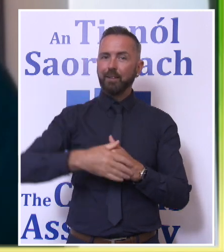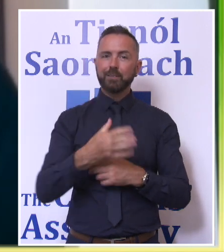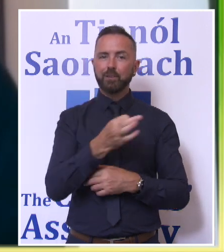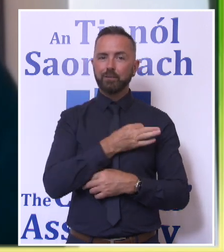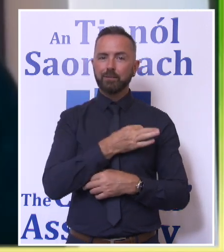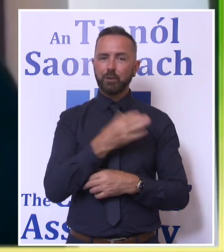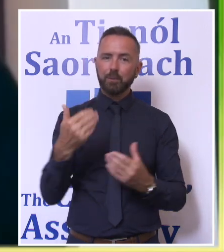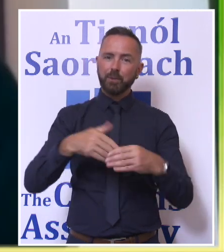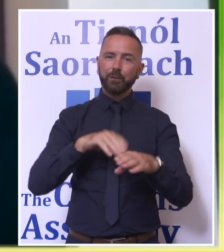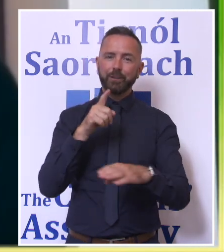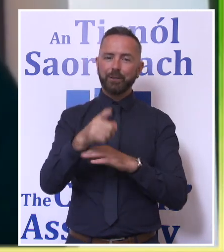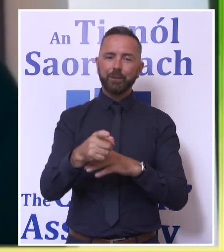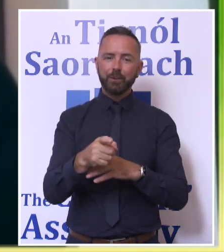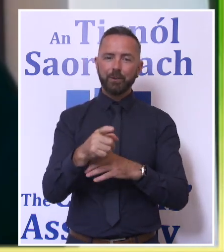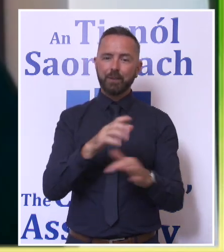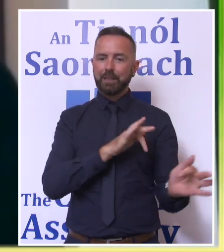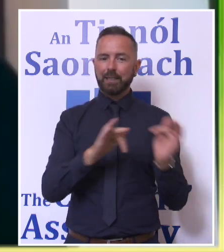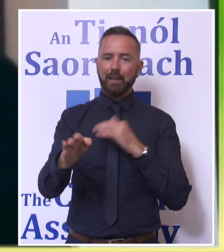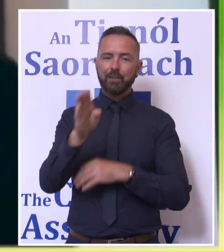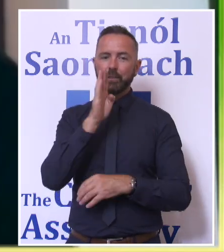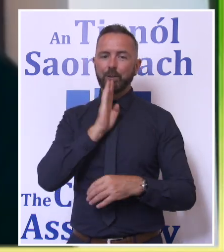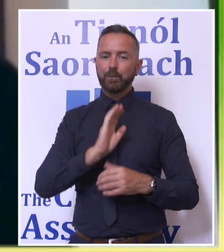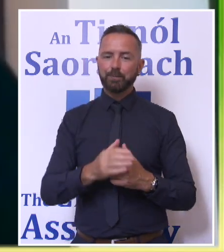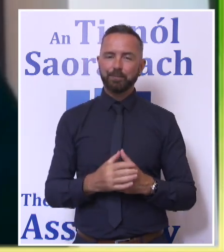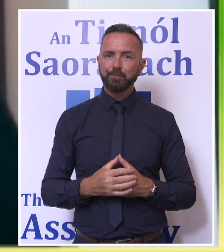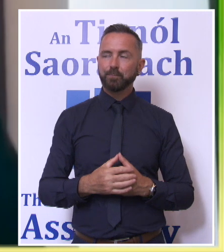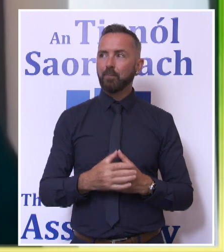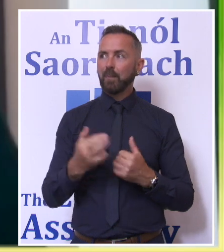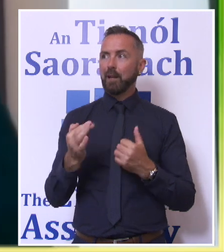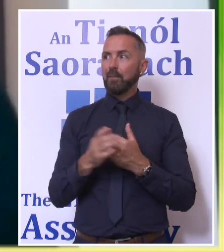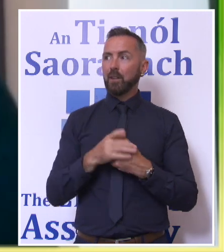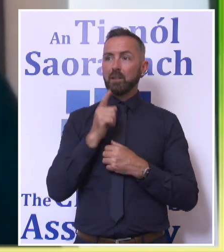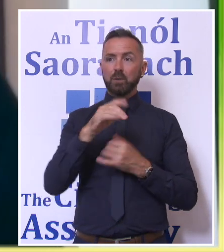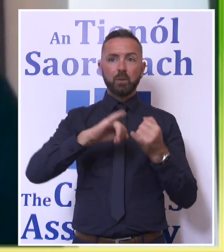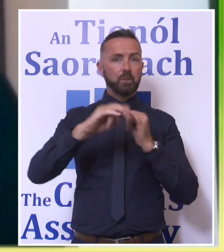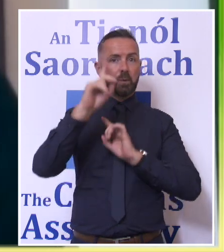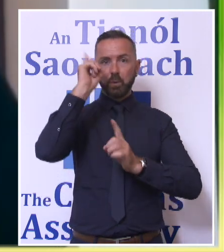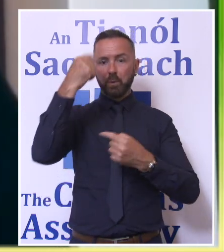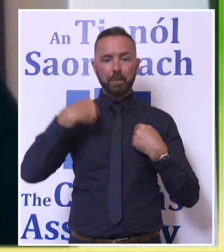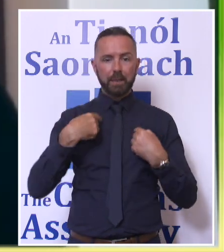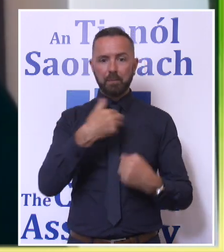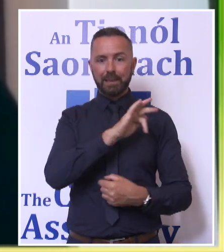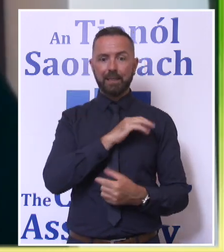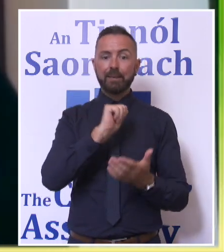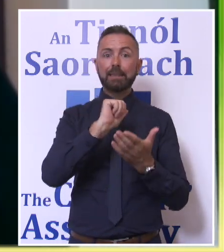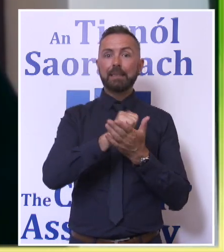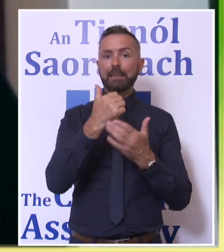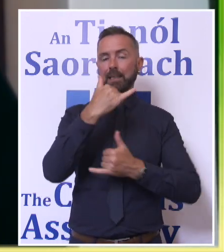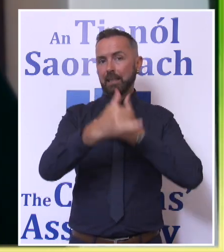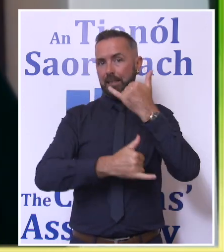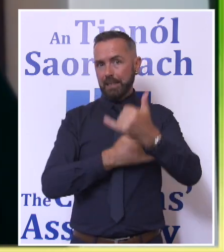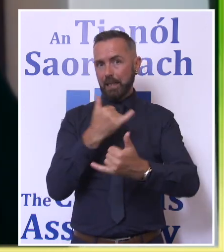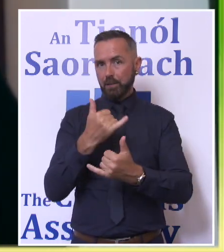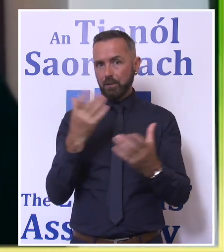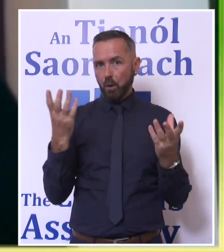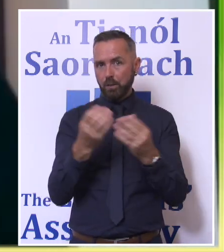to be joining you this afternoon. For those of you who don't know, I was 16 years in the